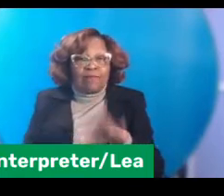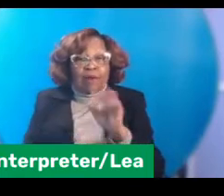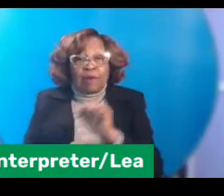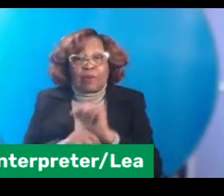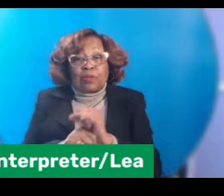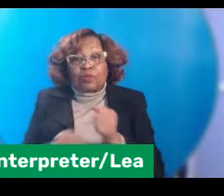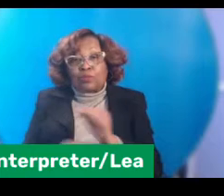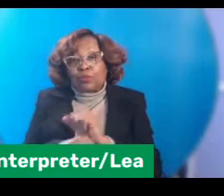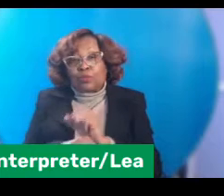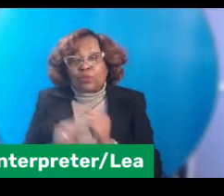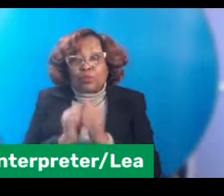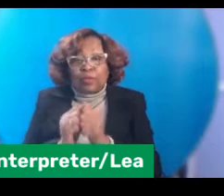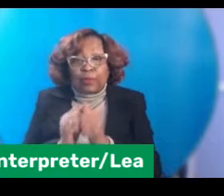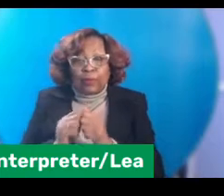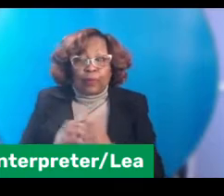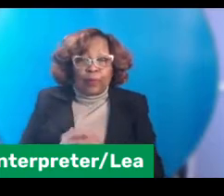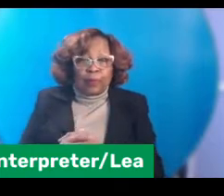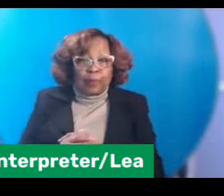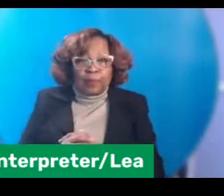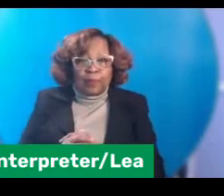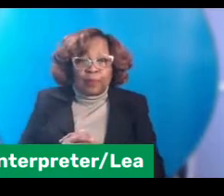together.